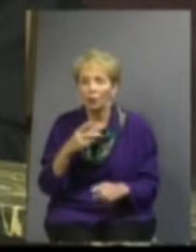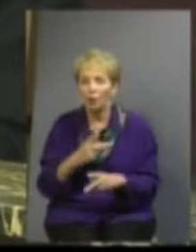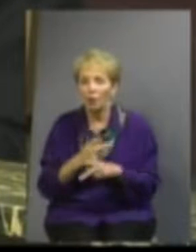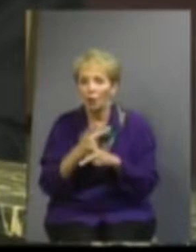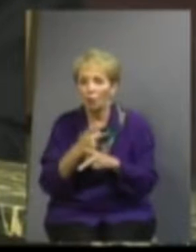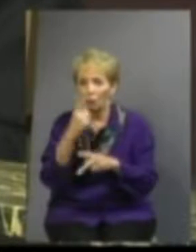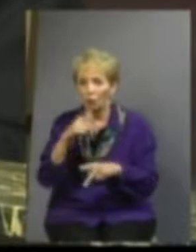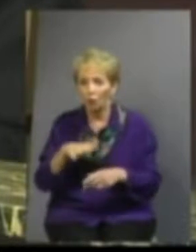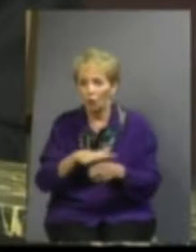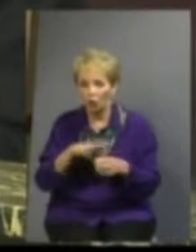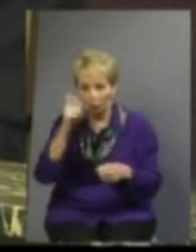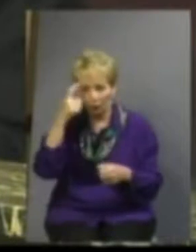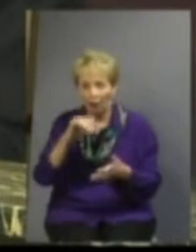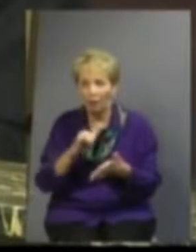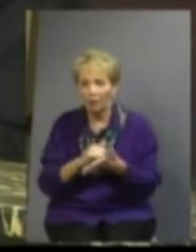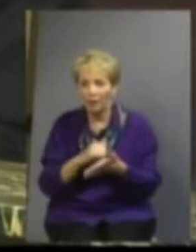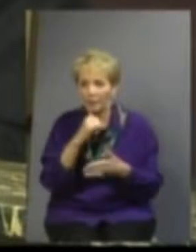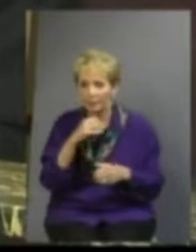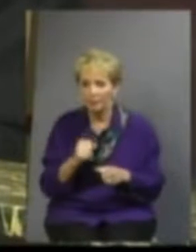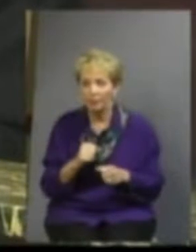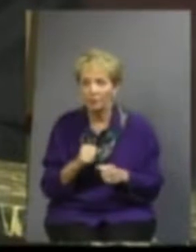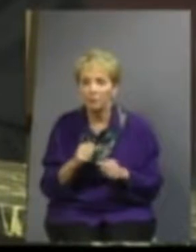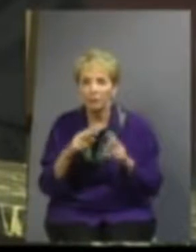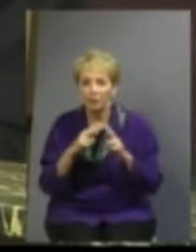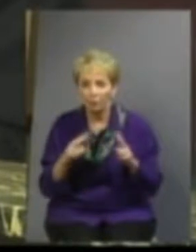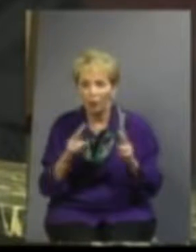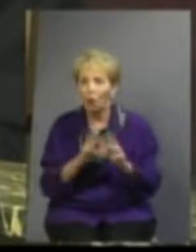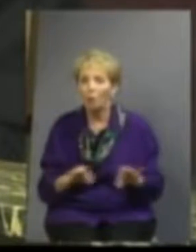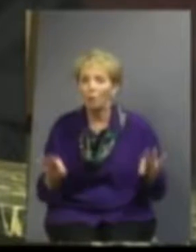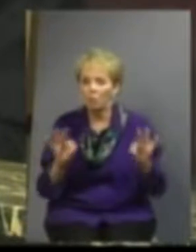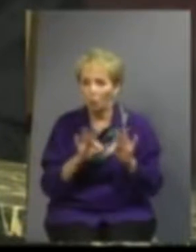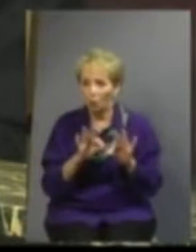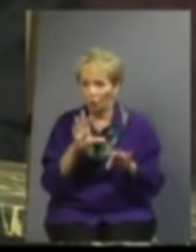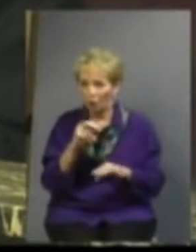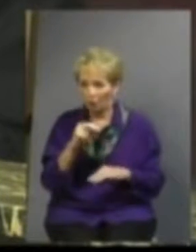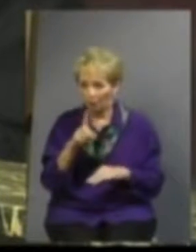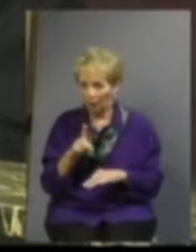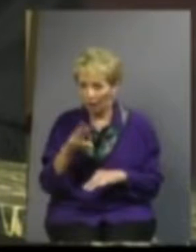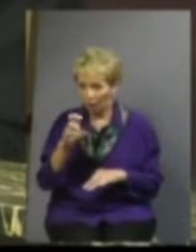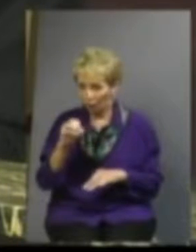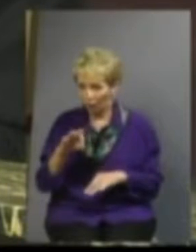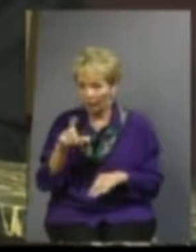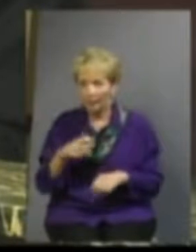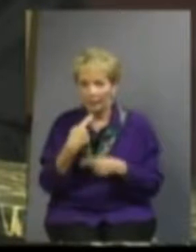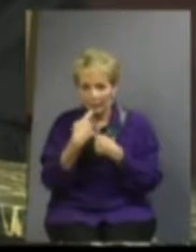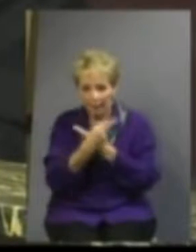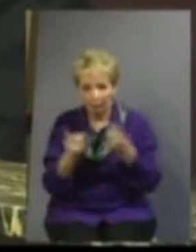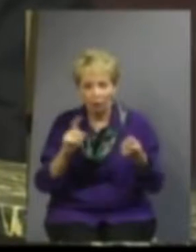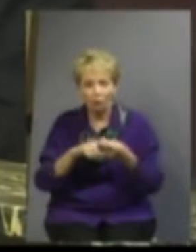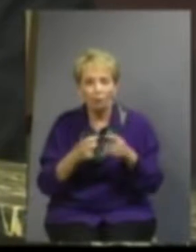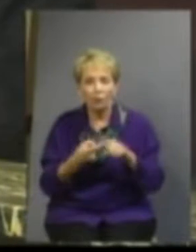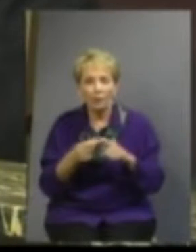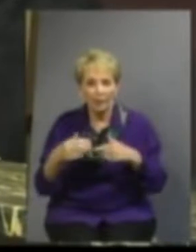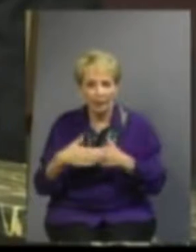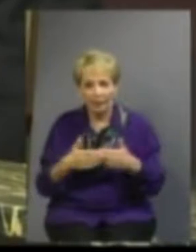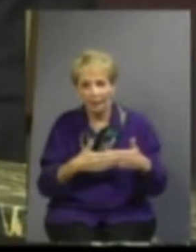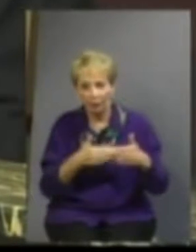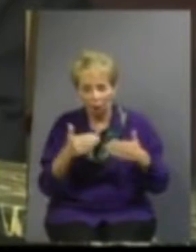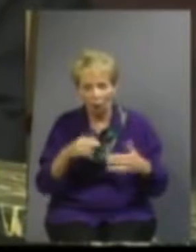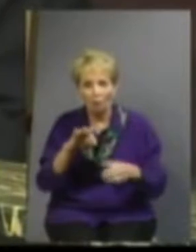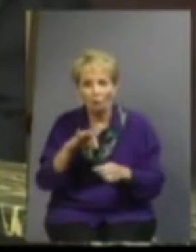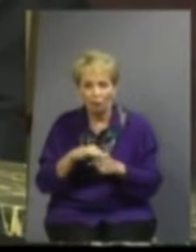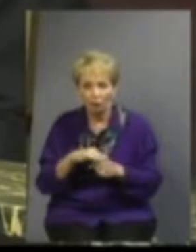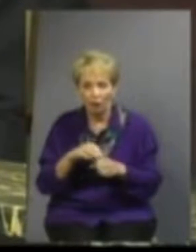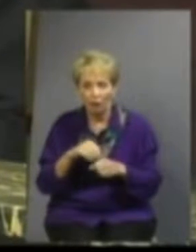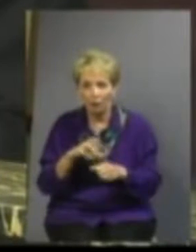governments. Again, this is a very important bond referendum. We need to tell our friends and neighbors to go out and vote for it